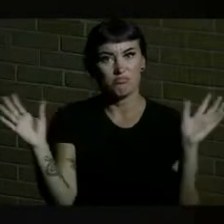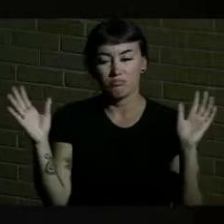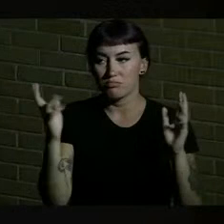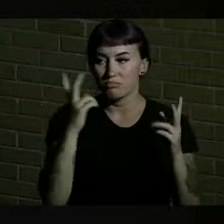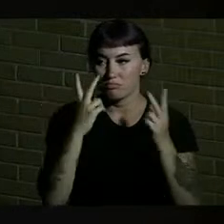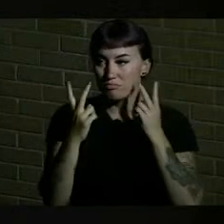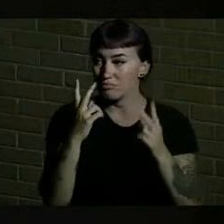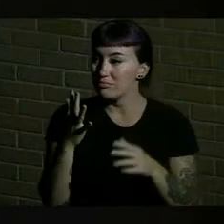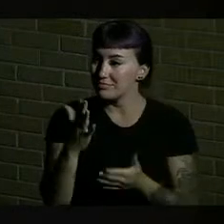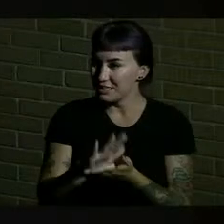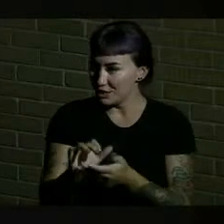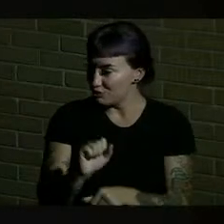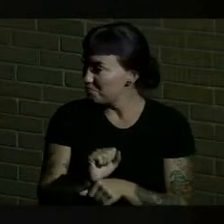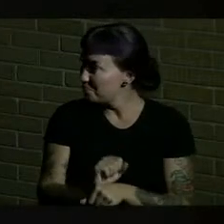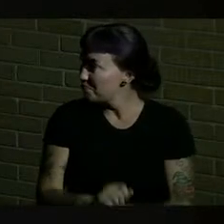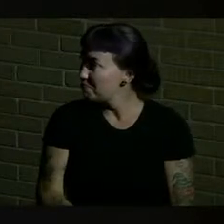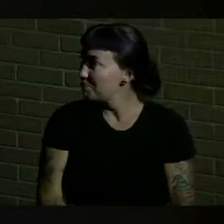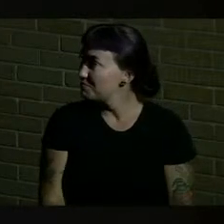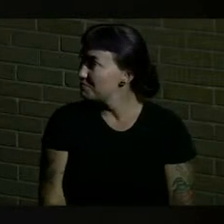Nice job.